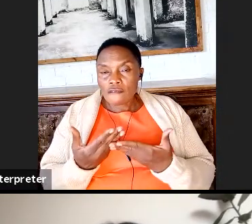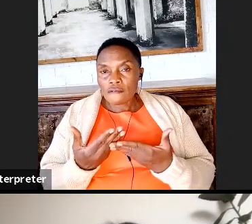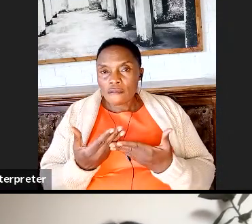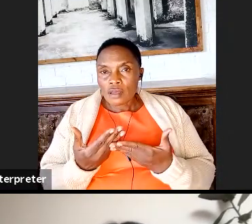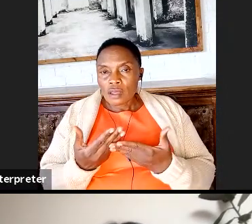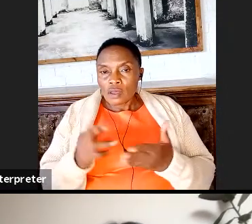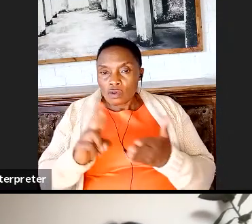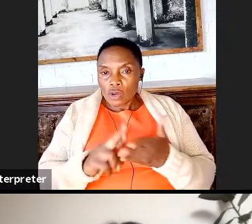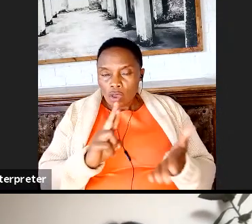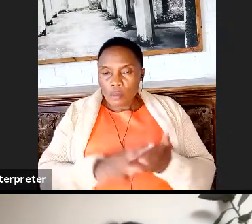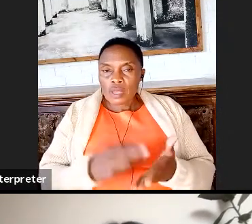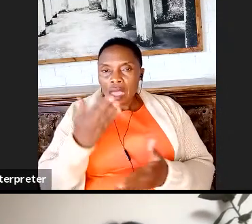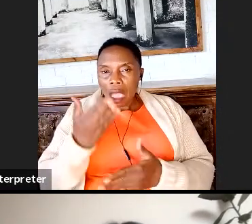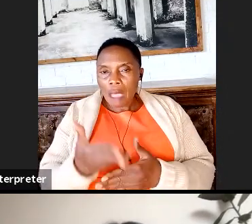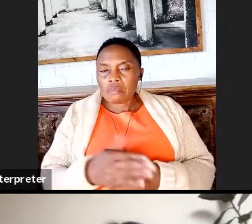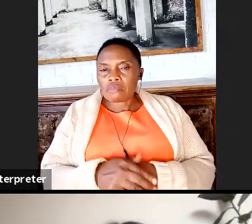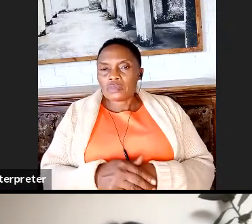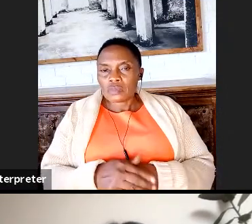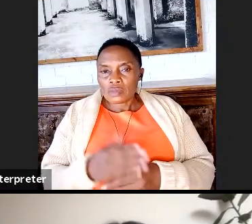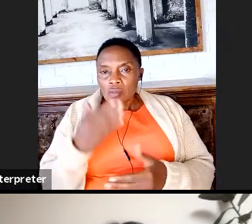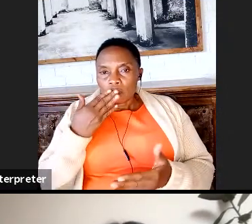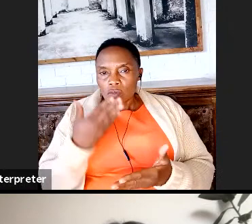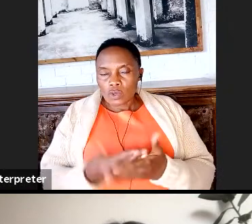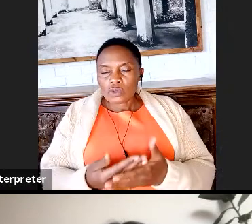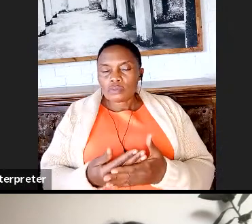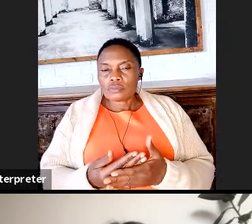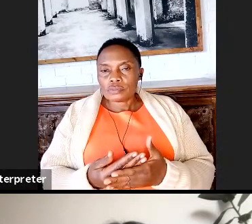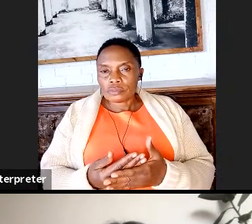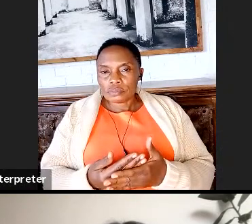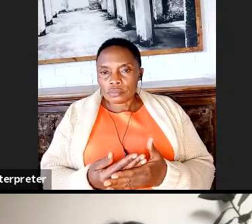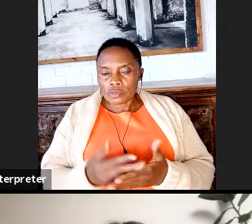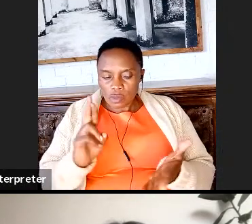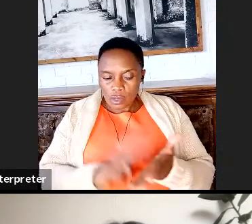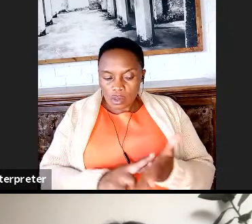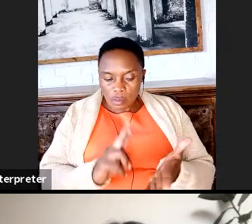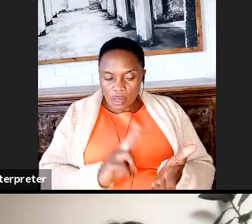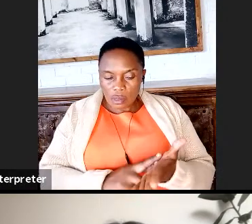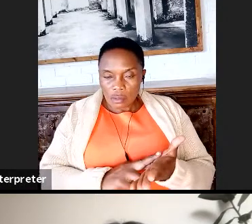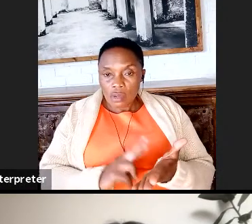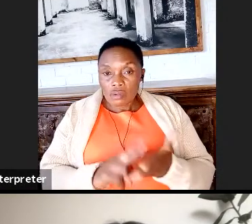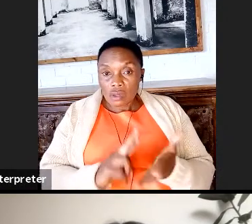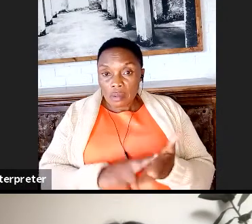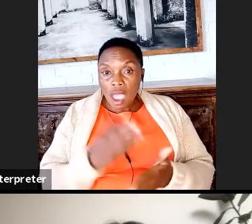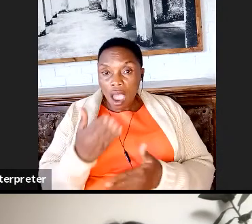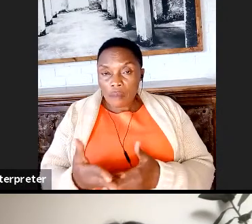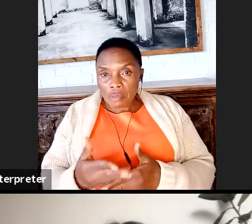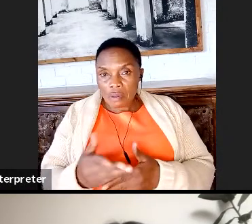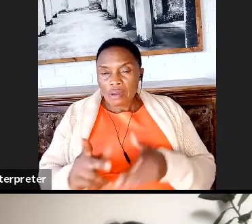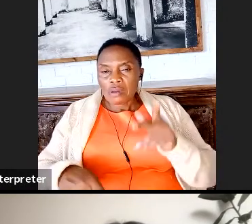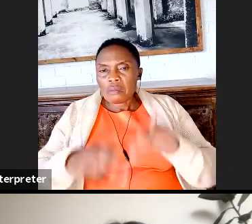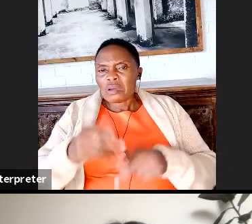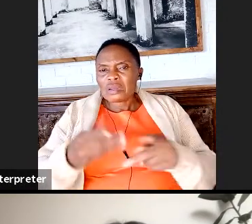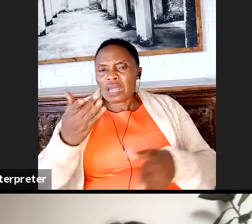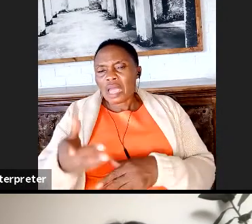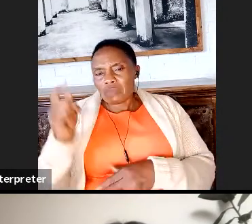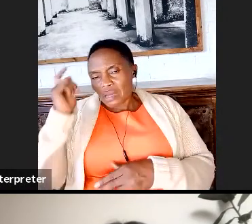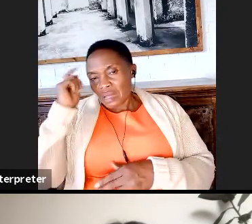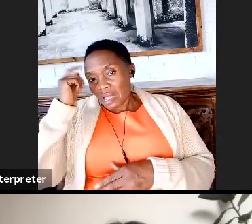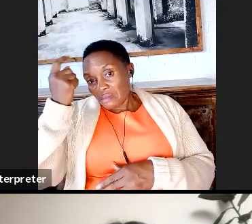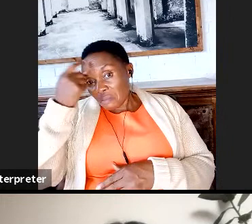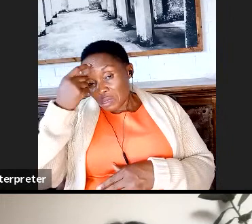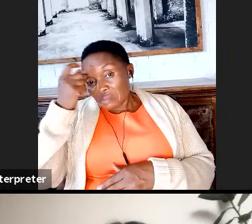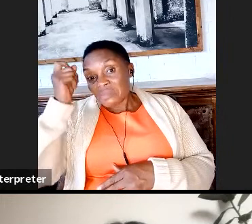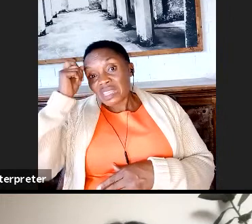recommendations on digital rights. It's just right that we have our politicians and government officials understand